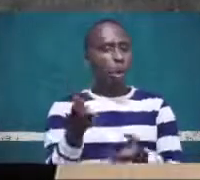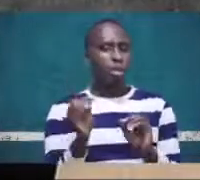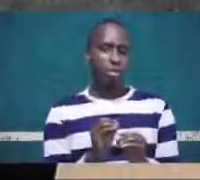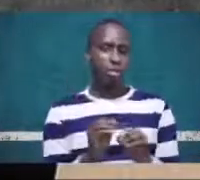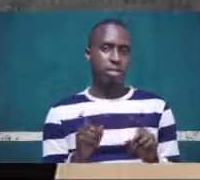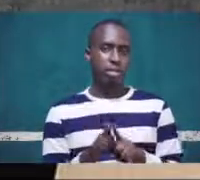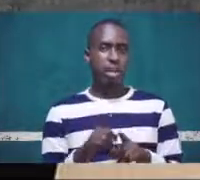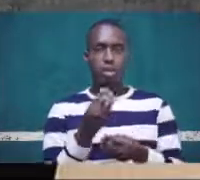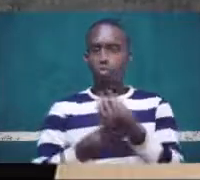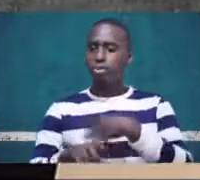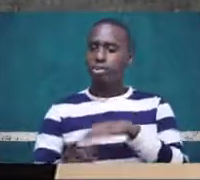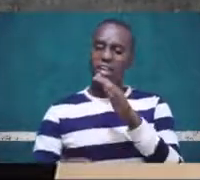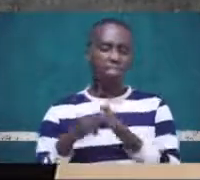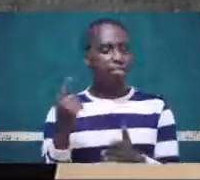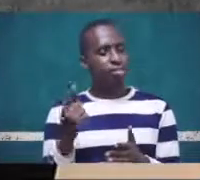succeed,